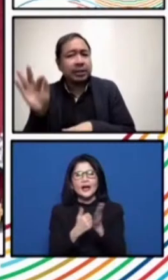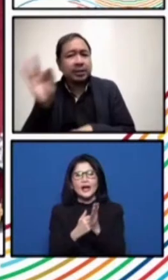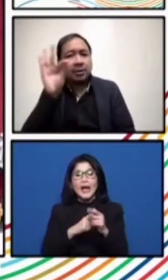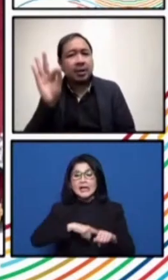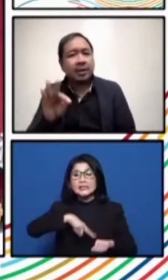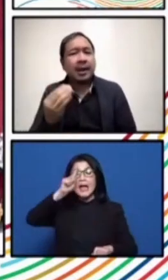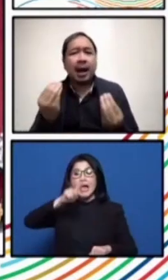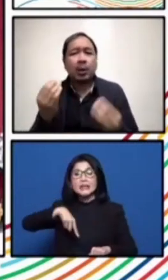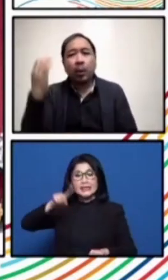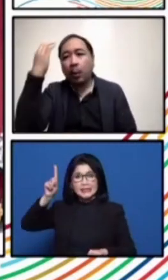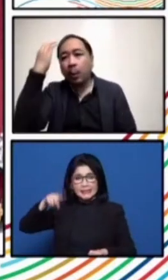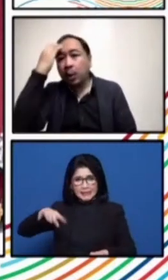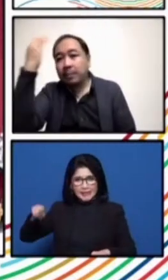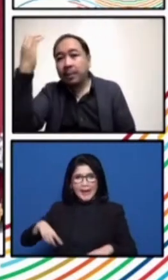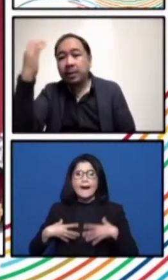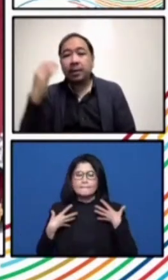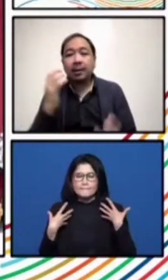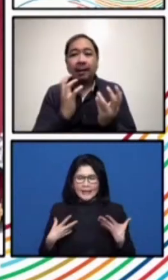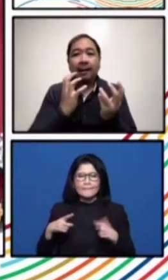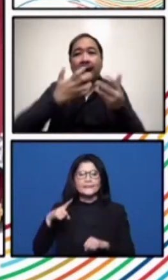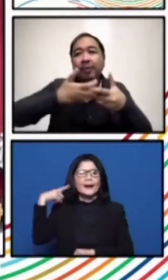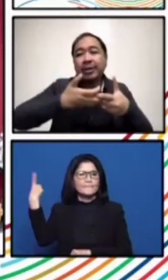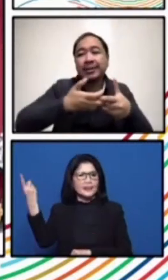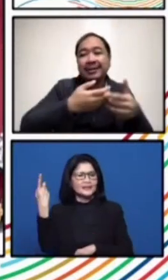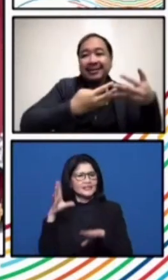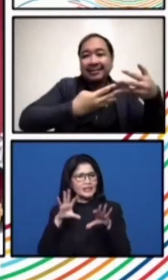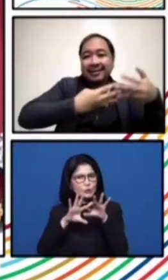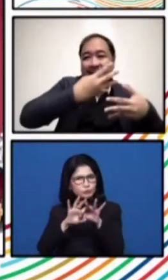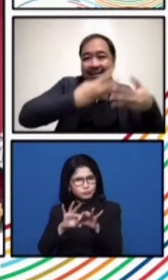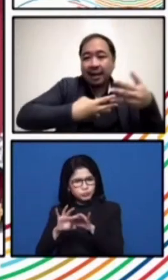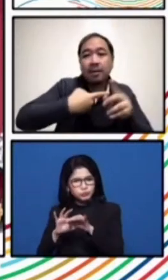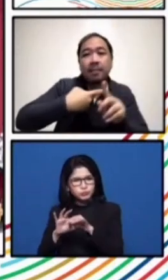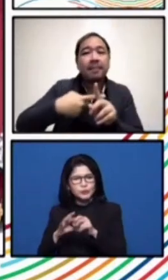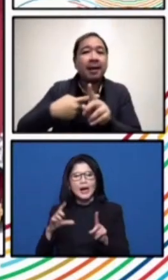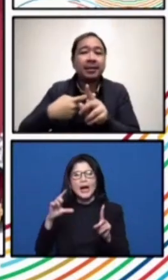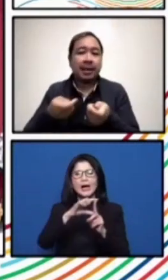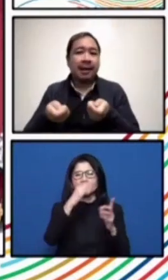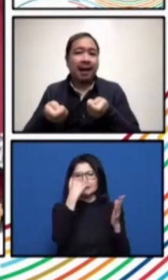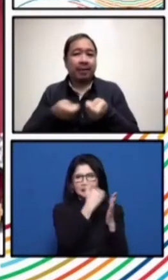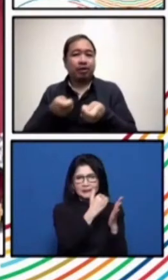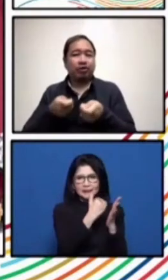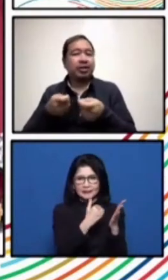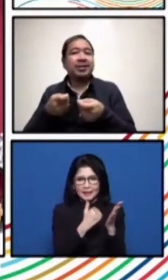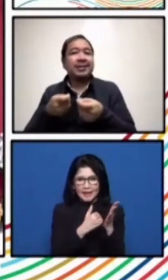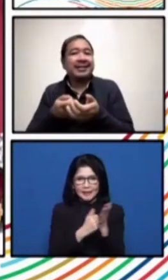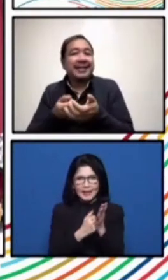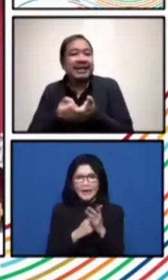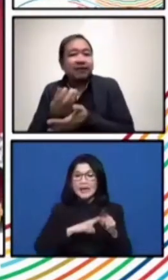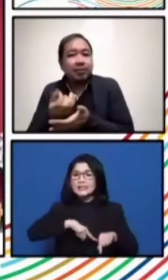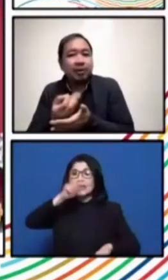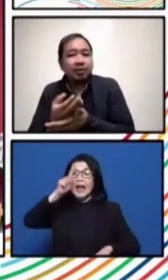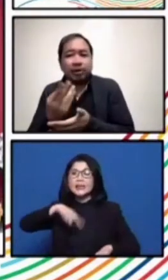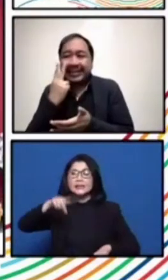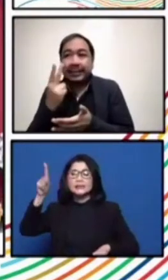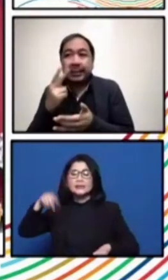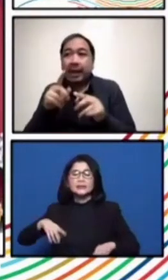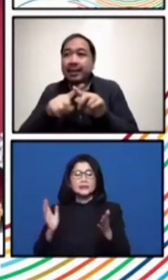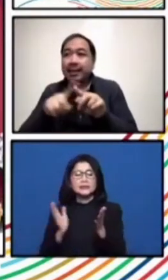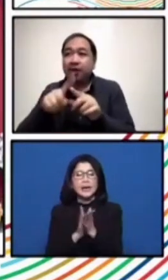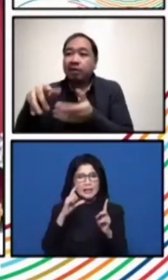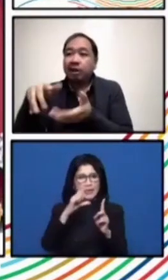your statistical and administrative data on disability and maximize the use of data from various sources over to you Mr